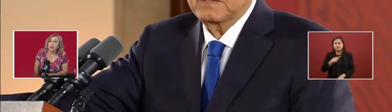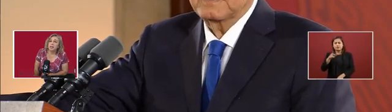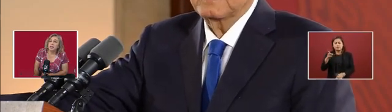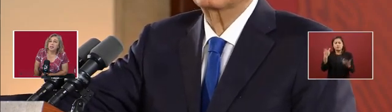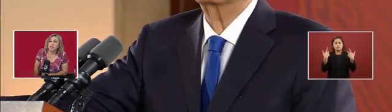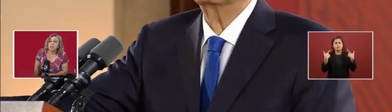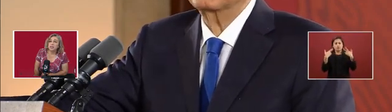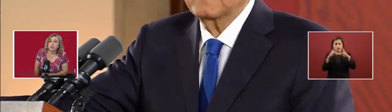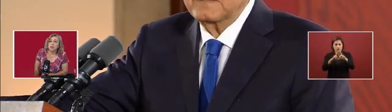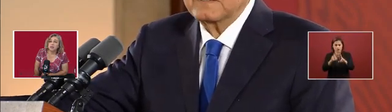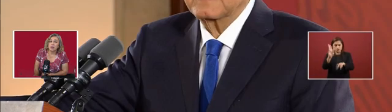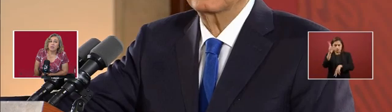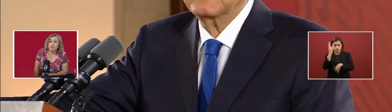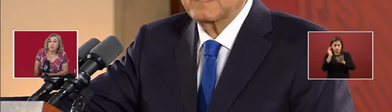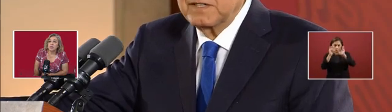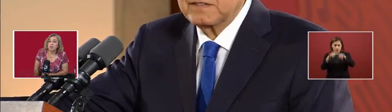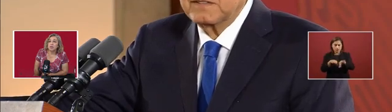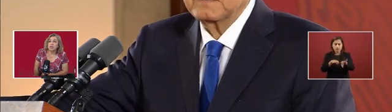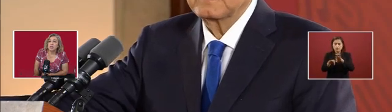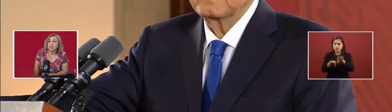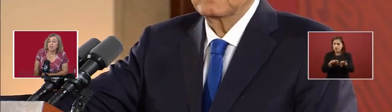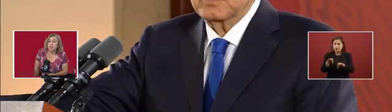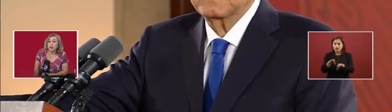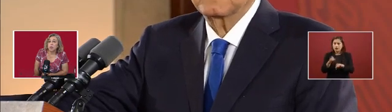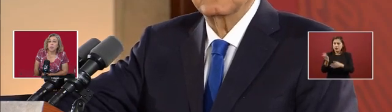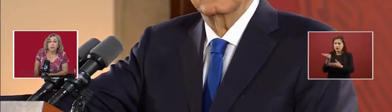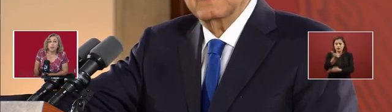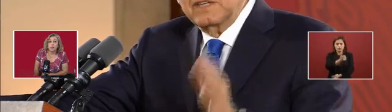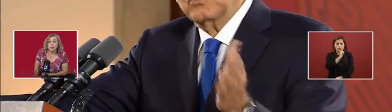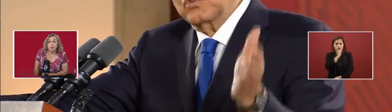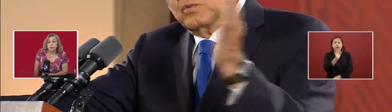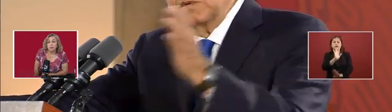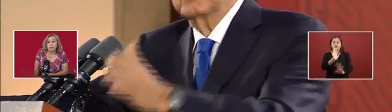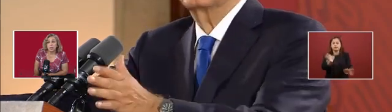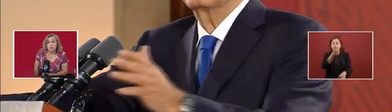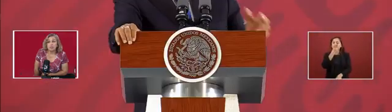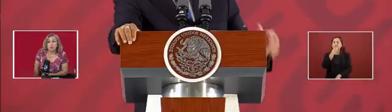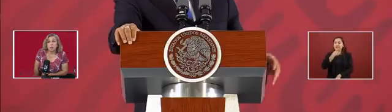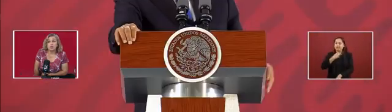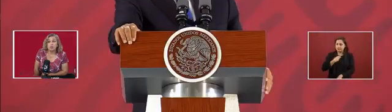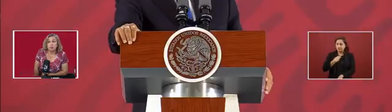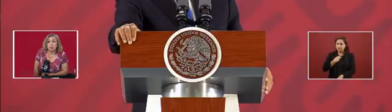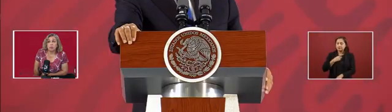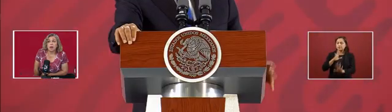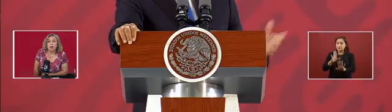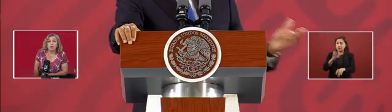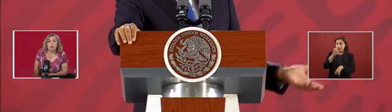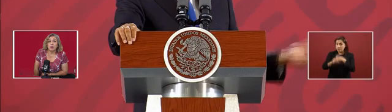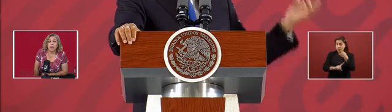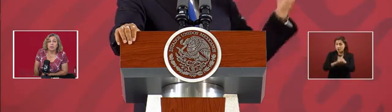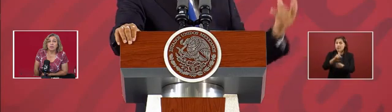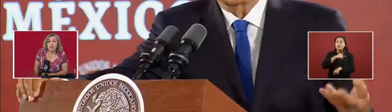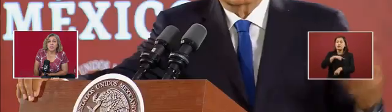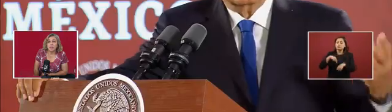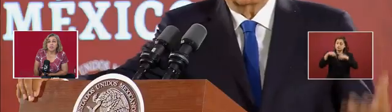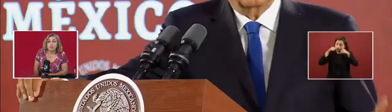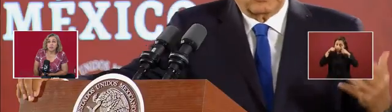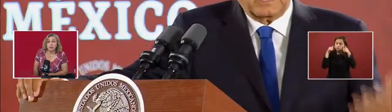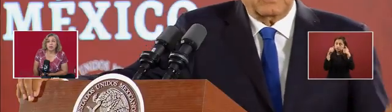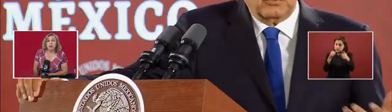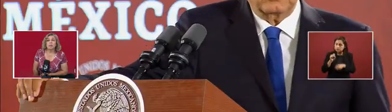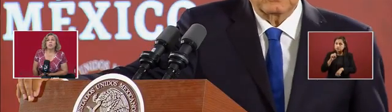of stumbling blocks from administrators. I don't want to use the bureaucratic